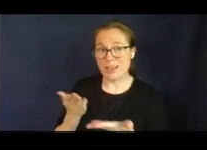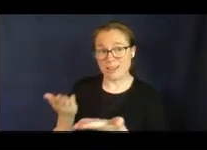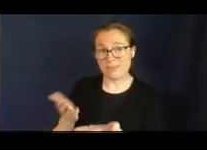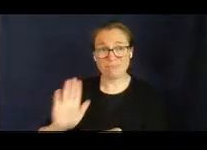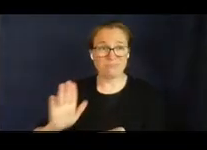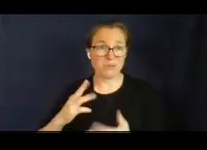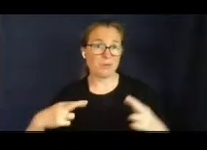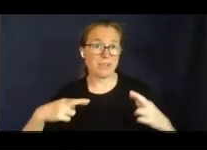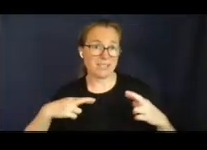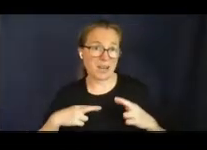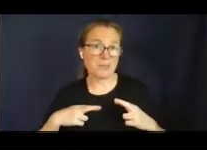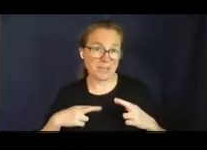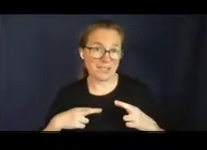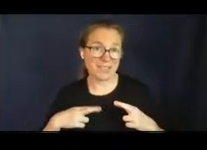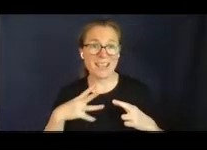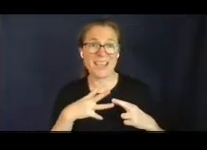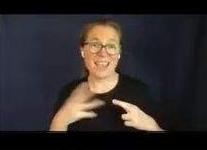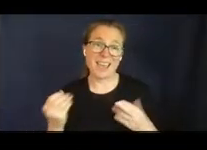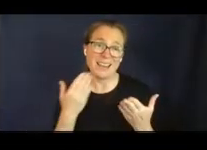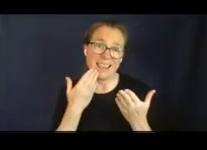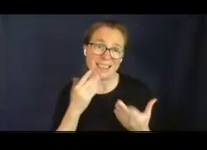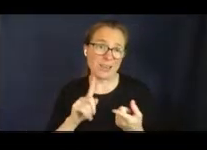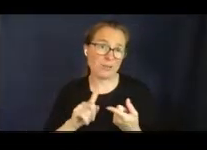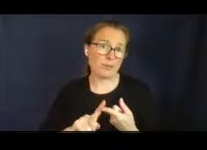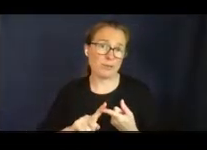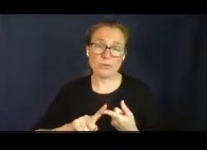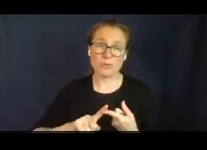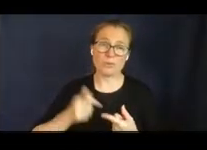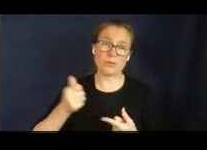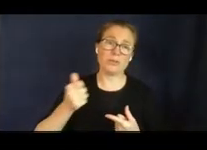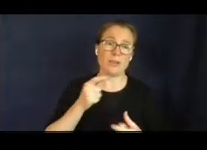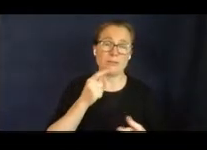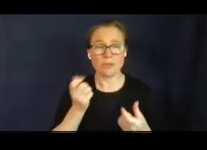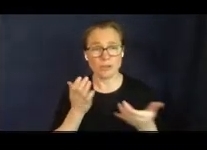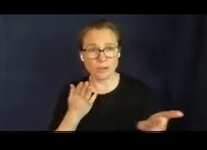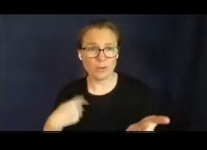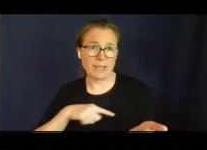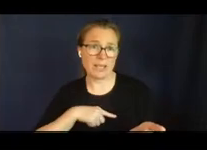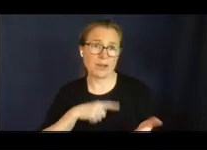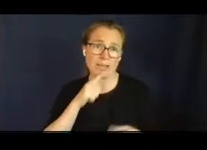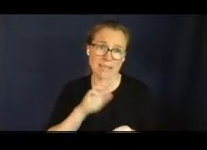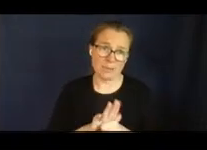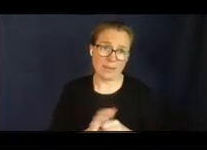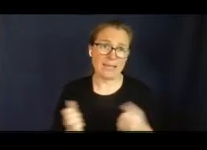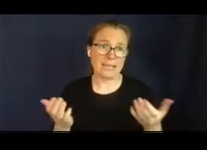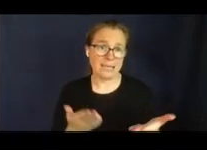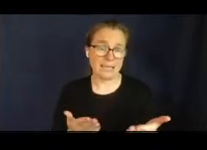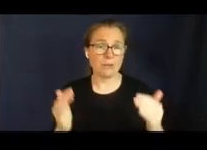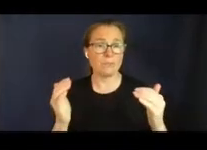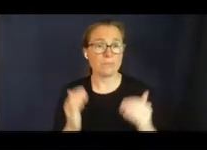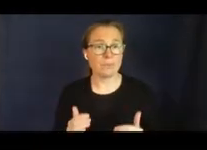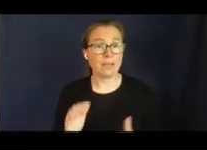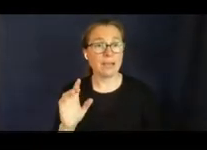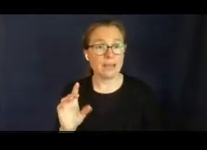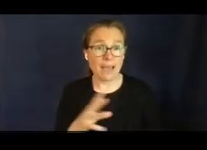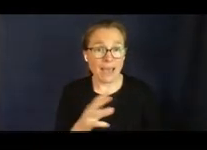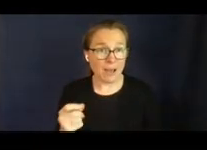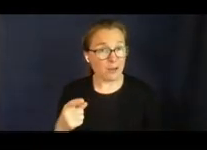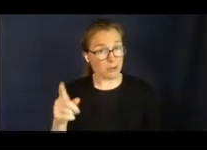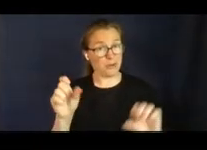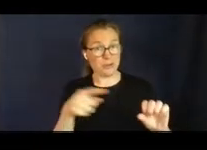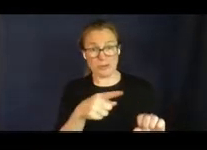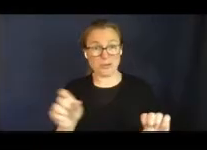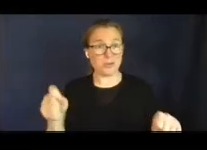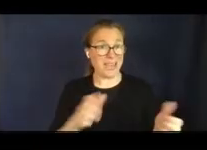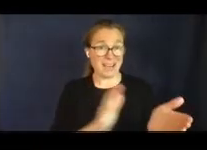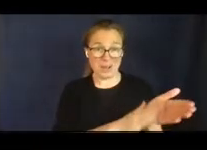like, of course, publicly thank her for her service and dedication. Dr. David Robinson, yeah, we can apply to you on the chair there.